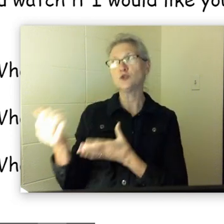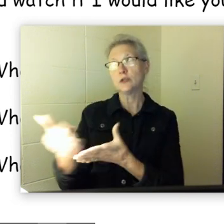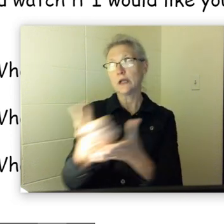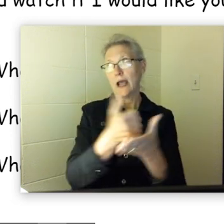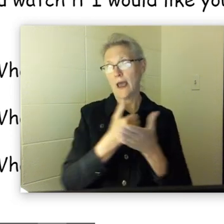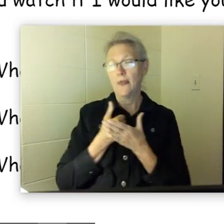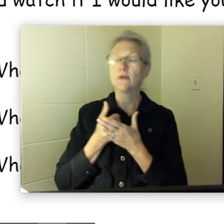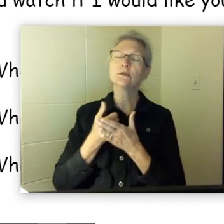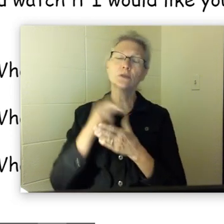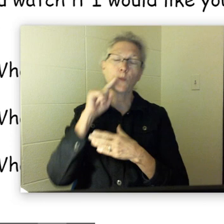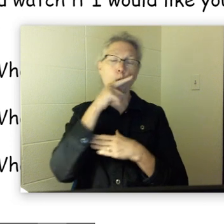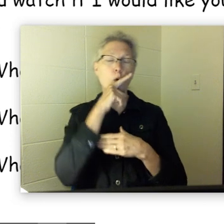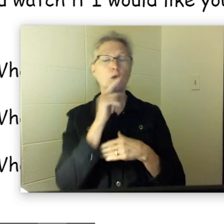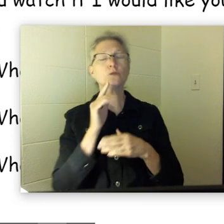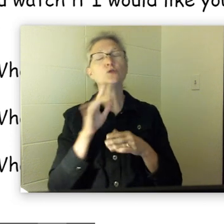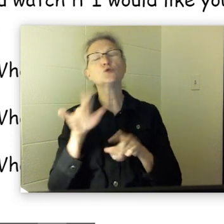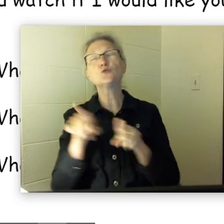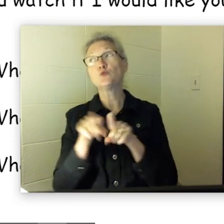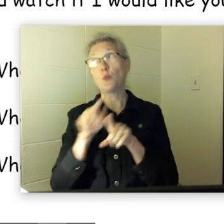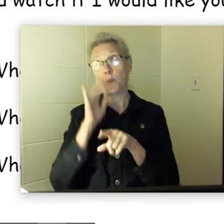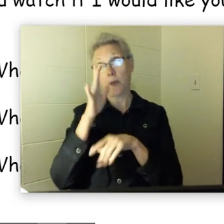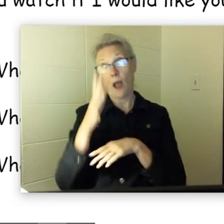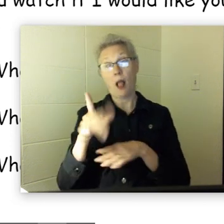winter with lots of snow."